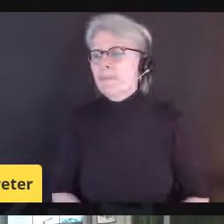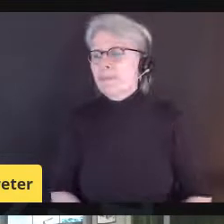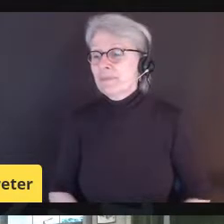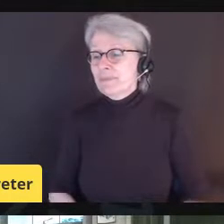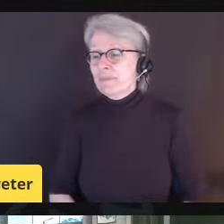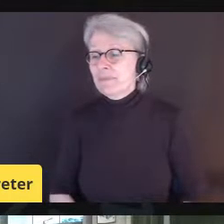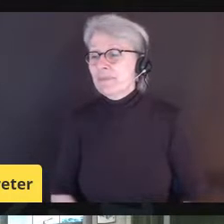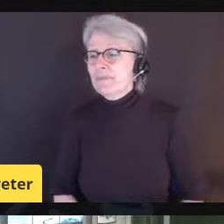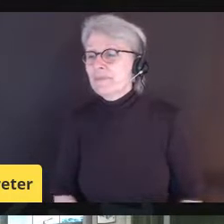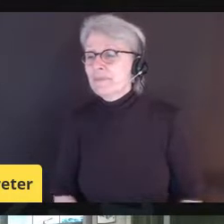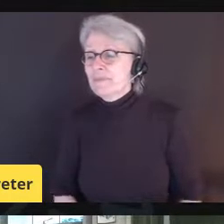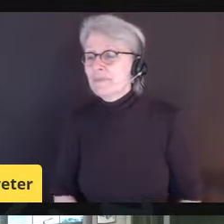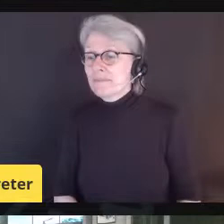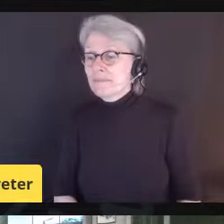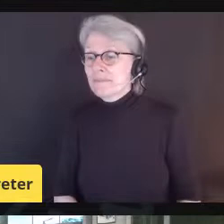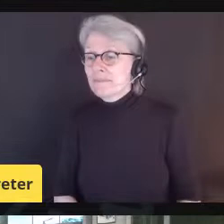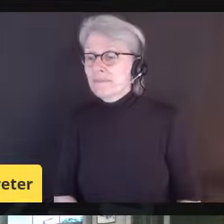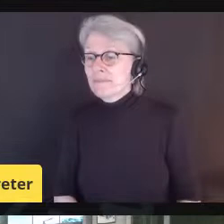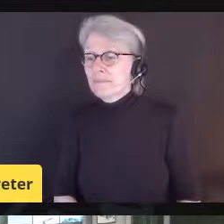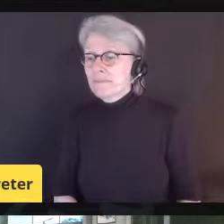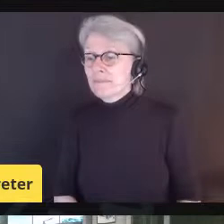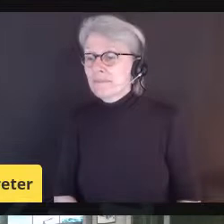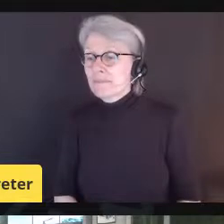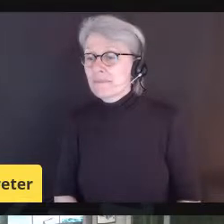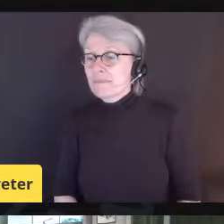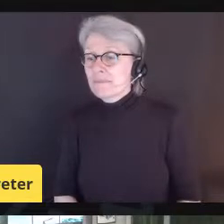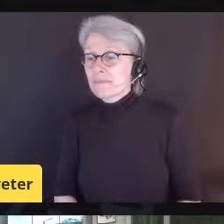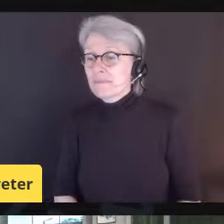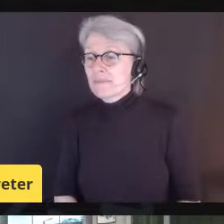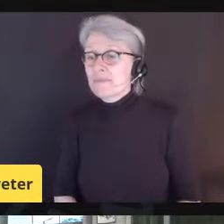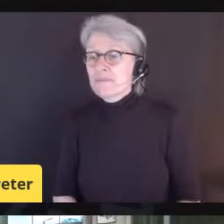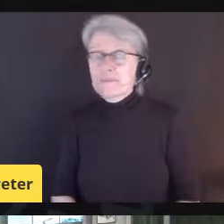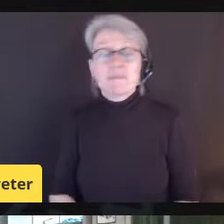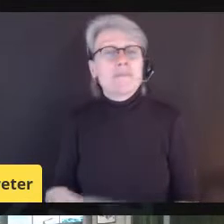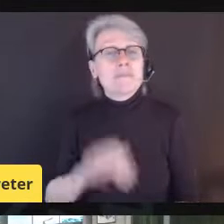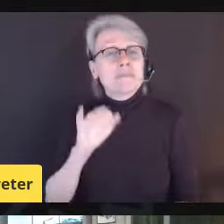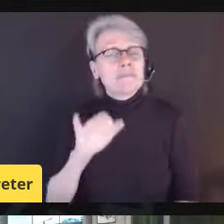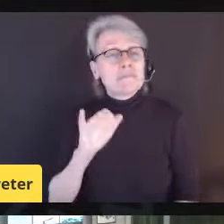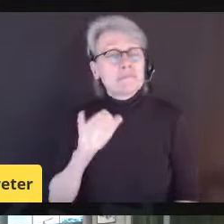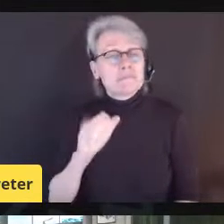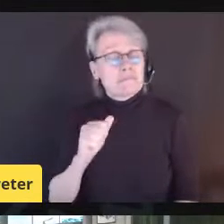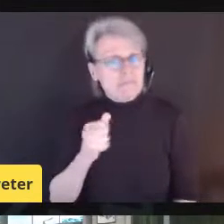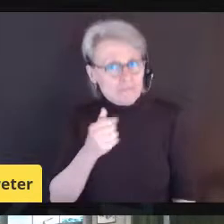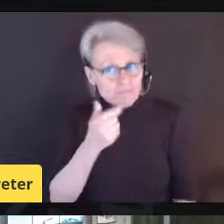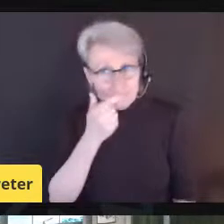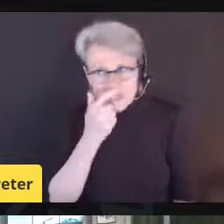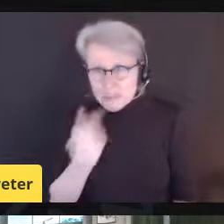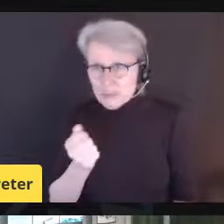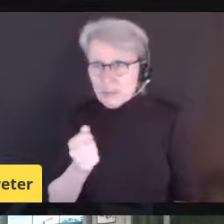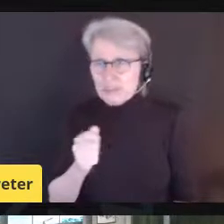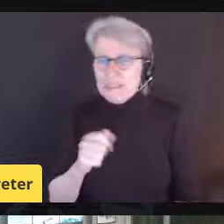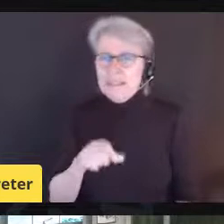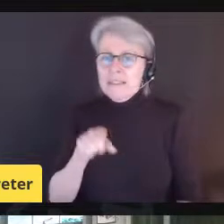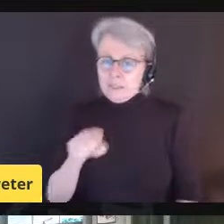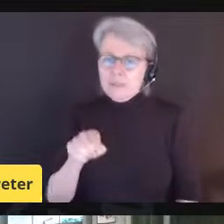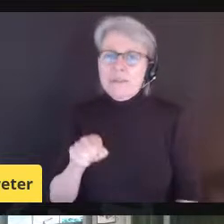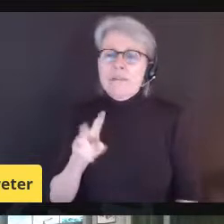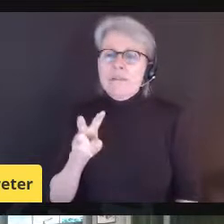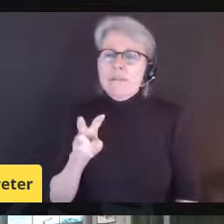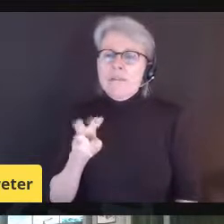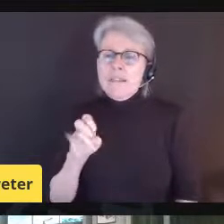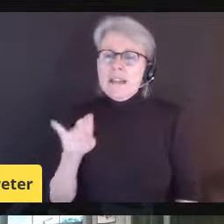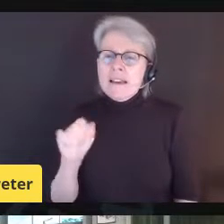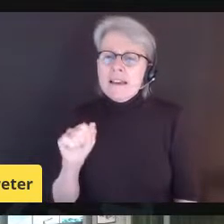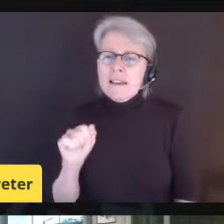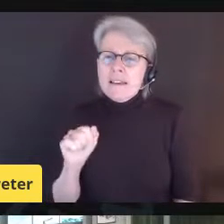Awesome. Thank you. And that actually leads perfectly into Athena. You connected it right there. So same thing. How did you get started